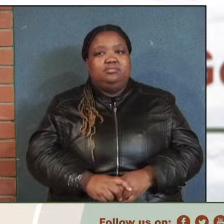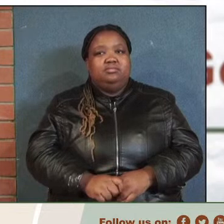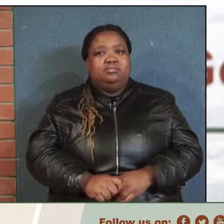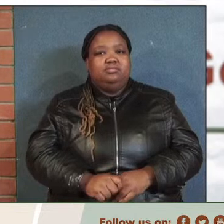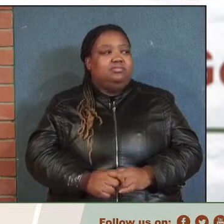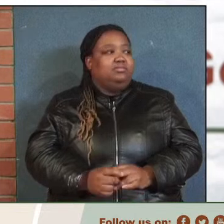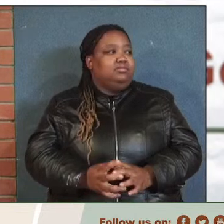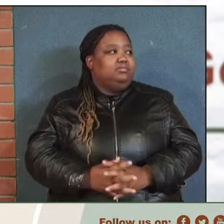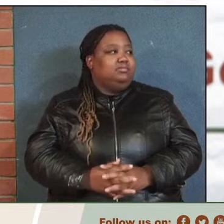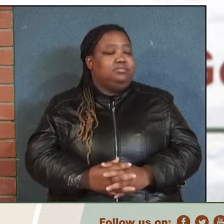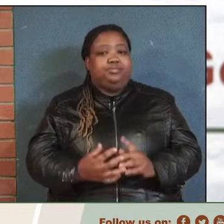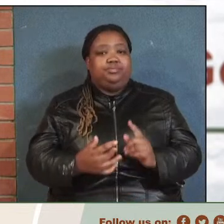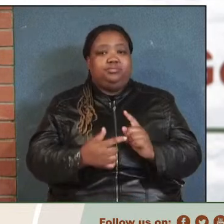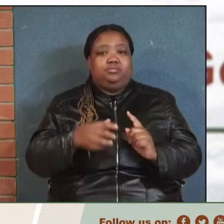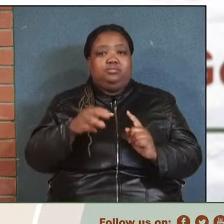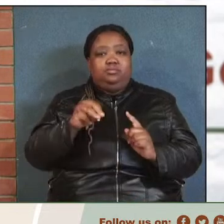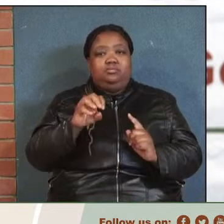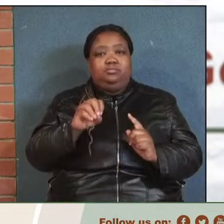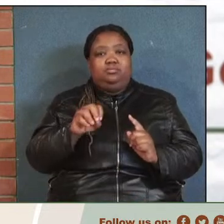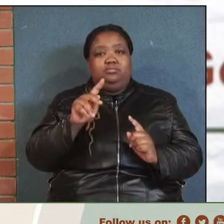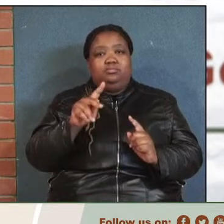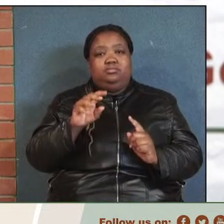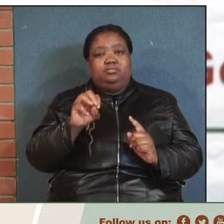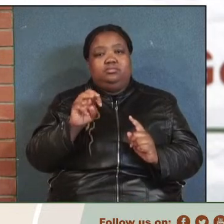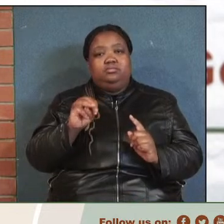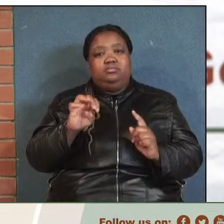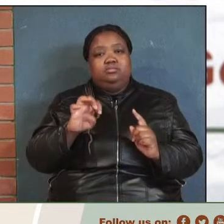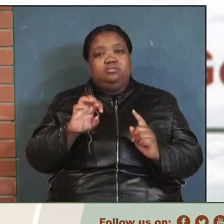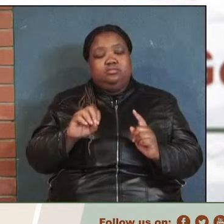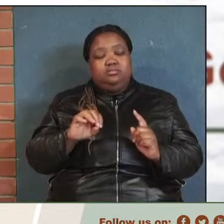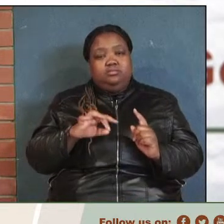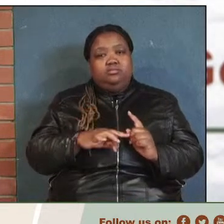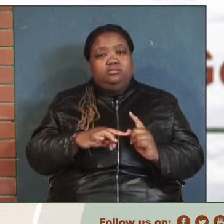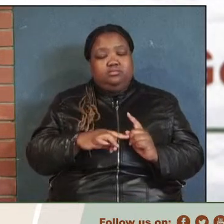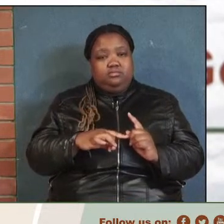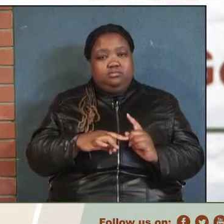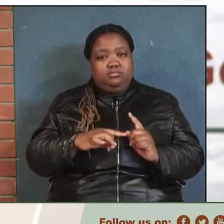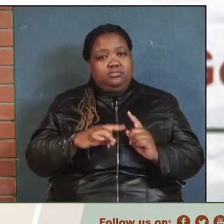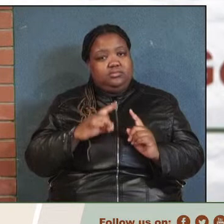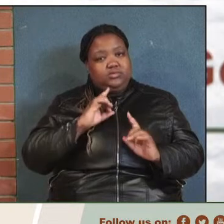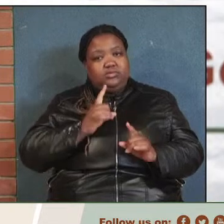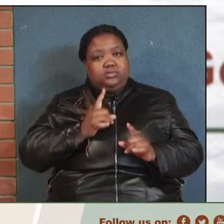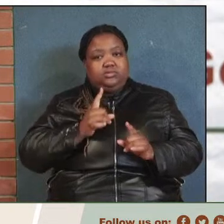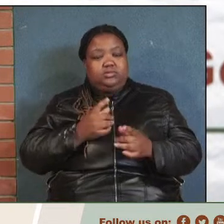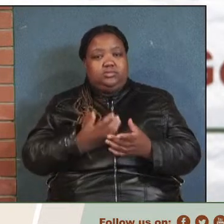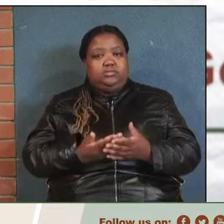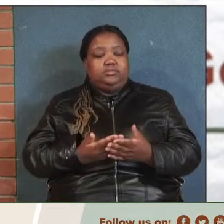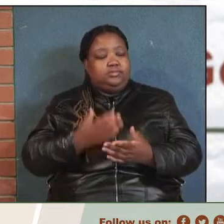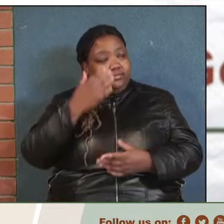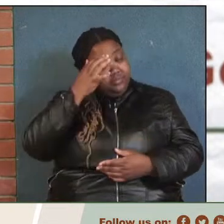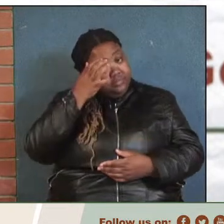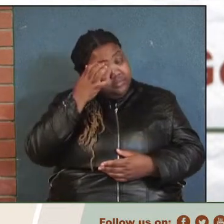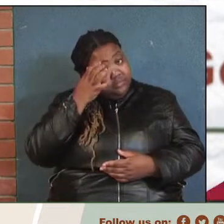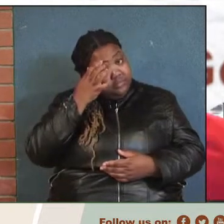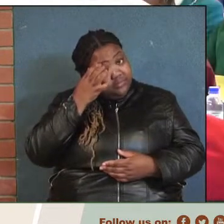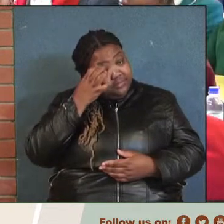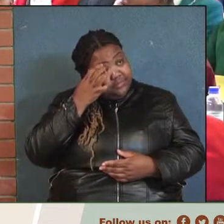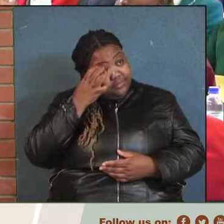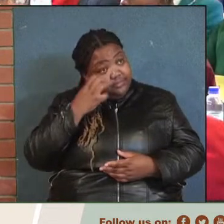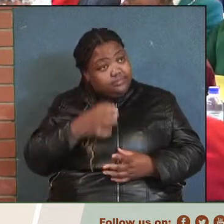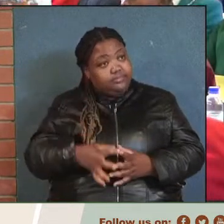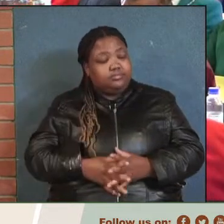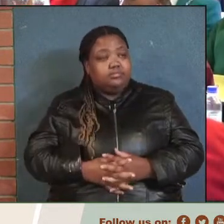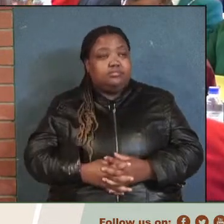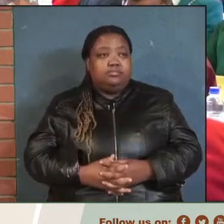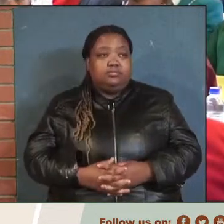Member Mukombo, please reply to the debate and move for the adoption of the Commission's report. Thank you.